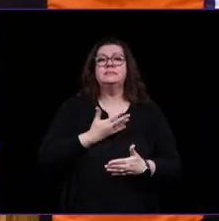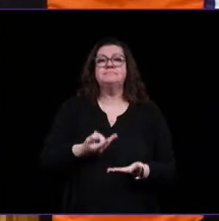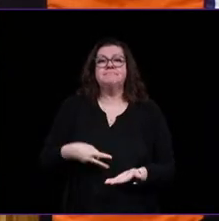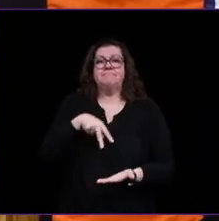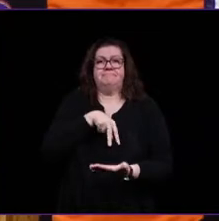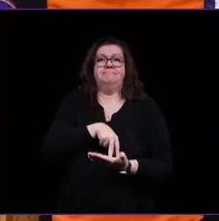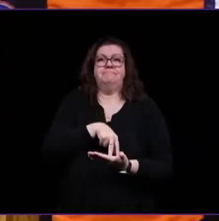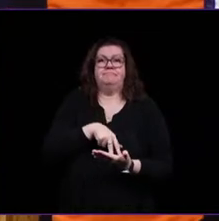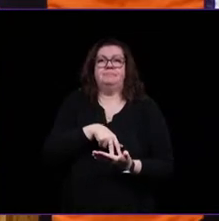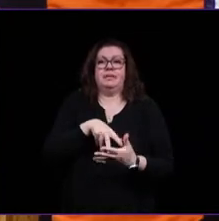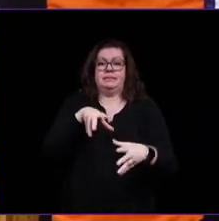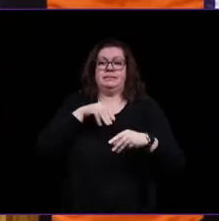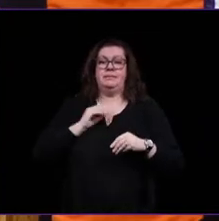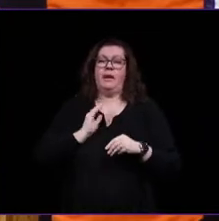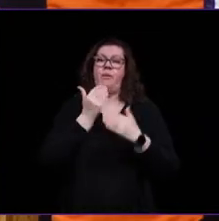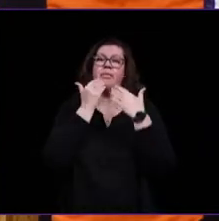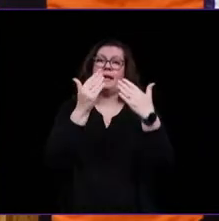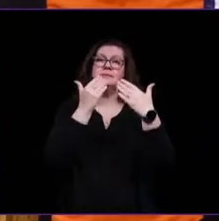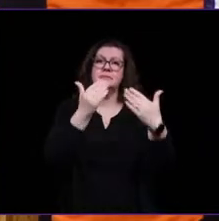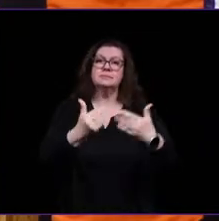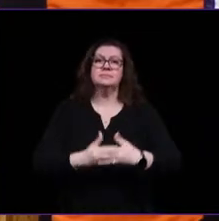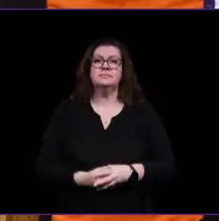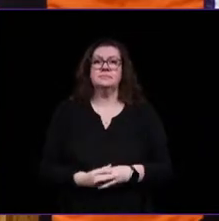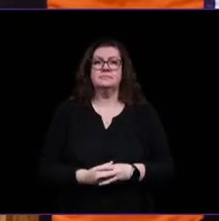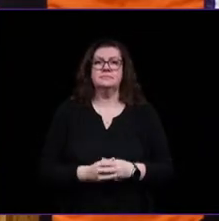and accept our thanks.